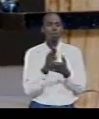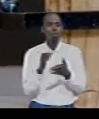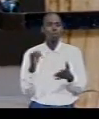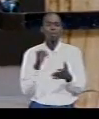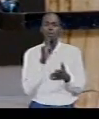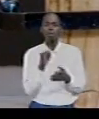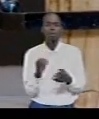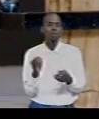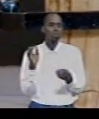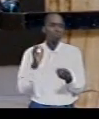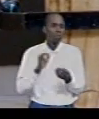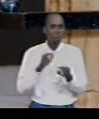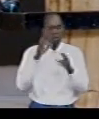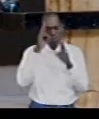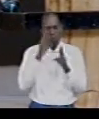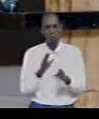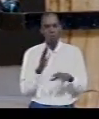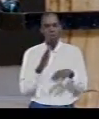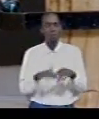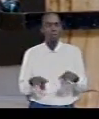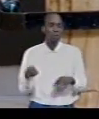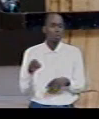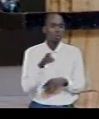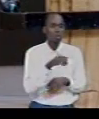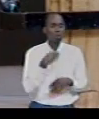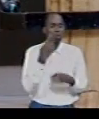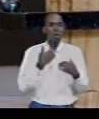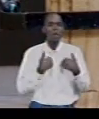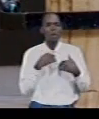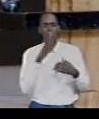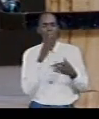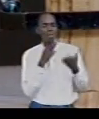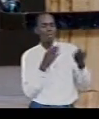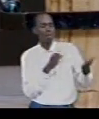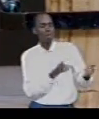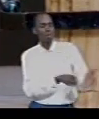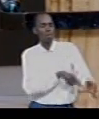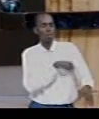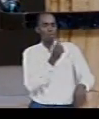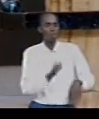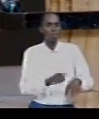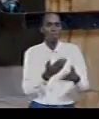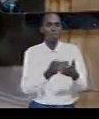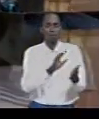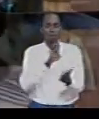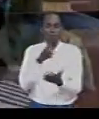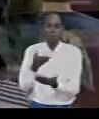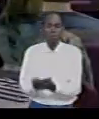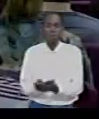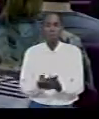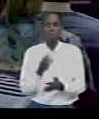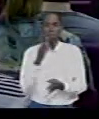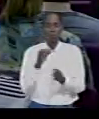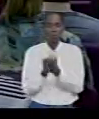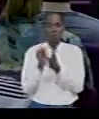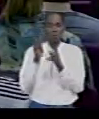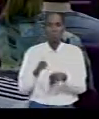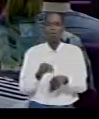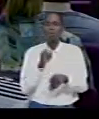you are, who has been there long time before you came in, if he's doing